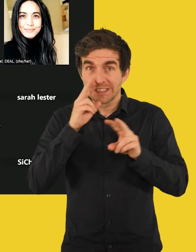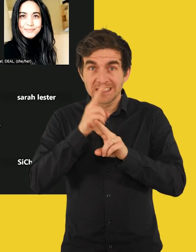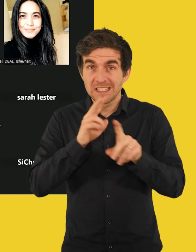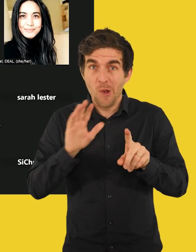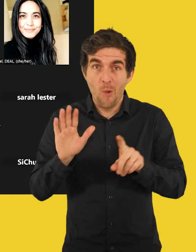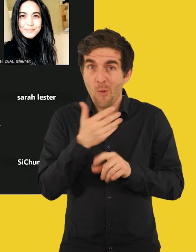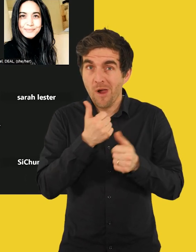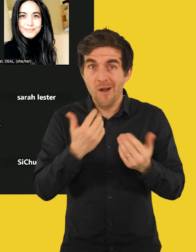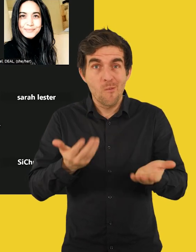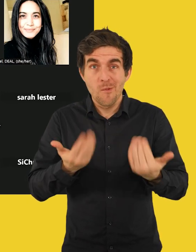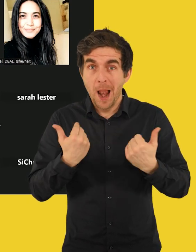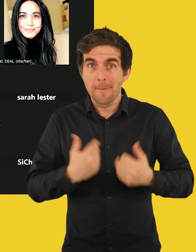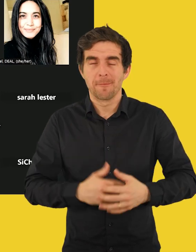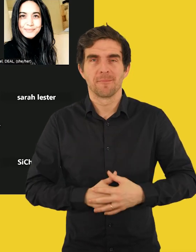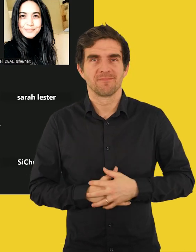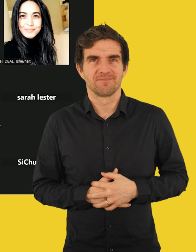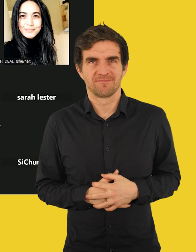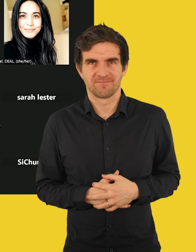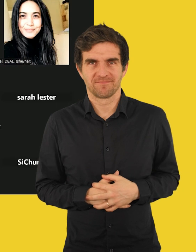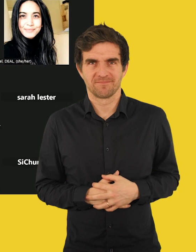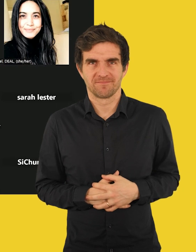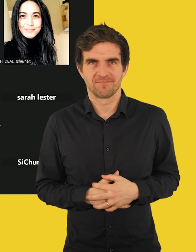Good to see you all. Welcome.